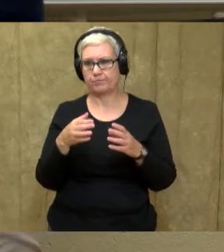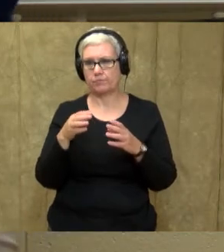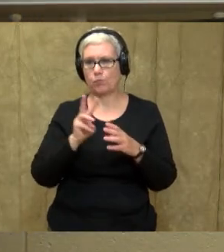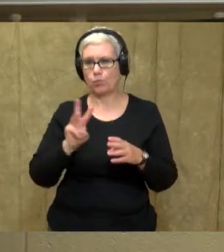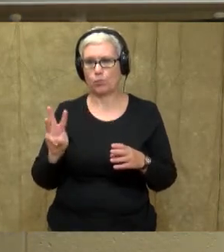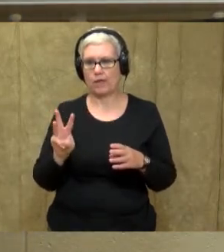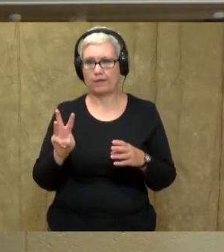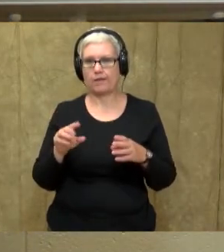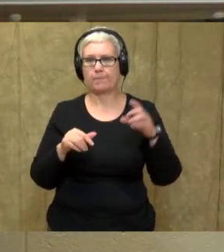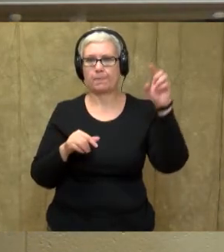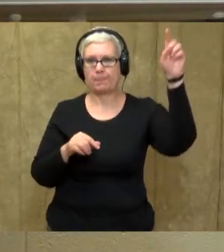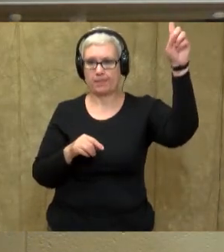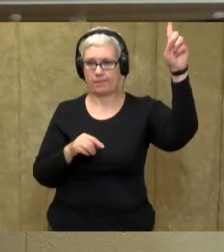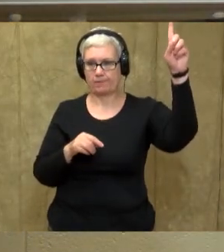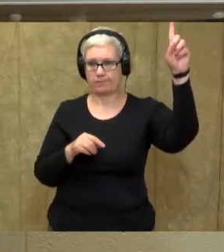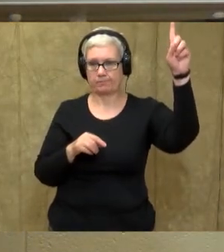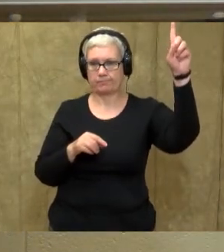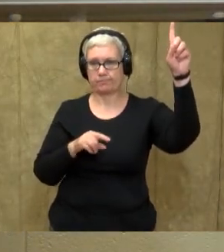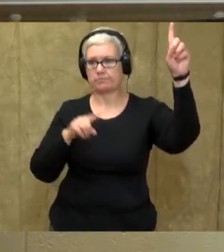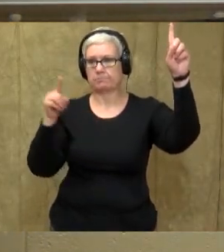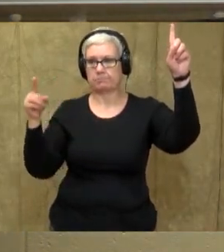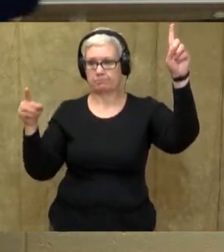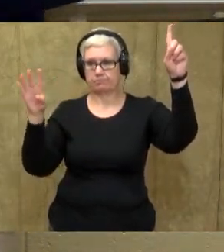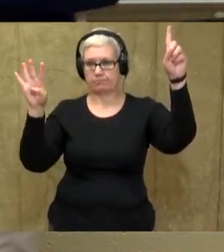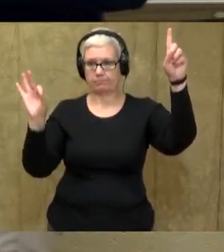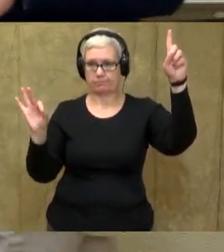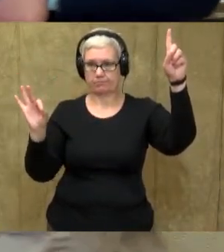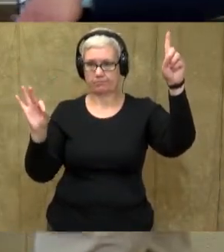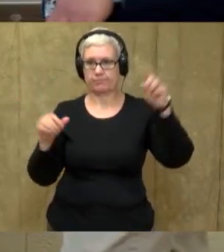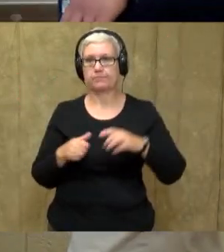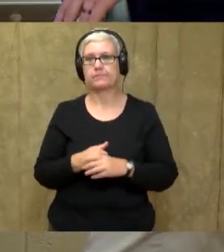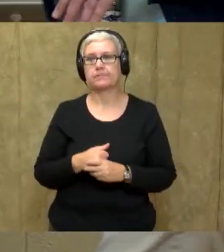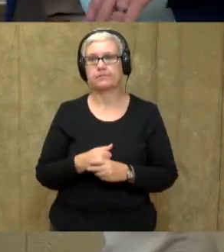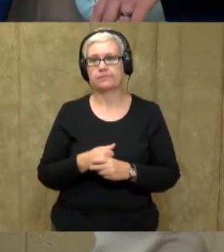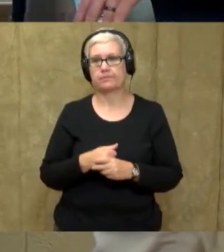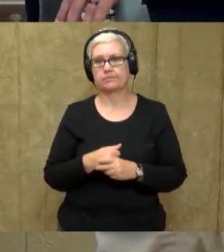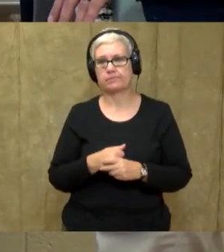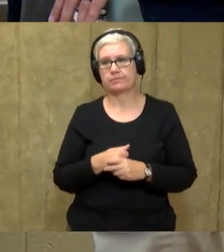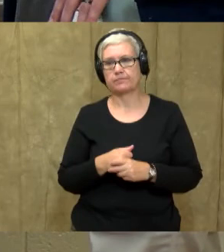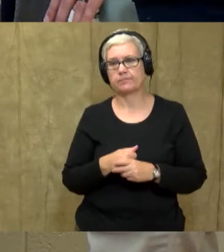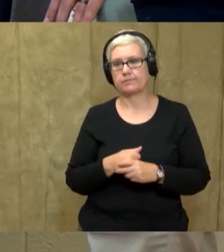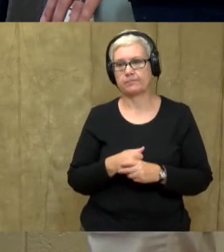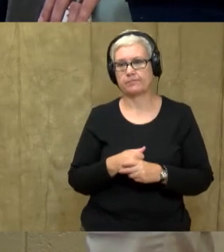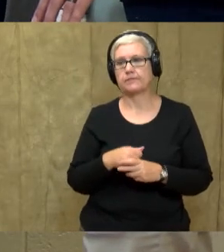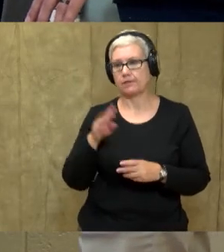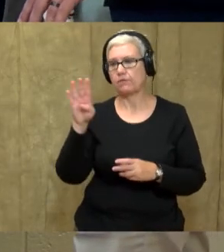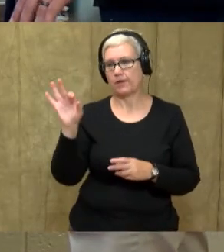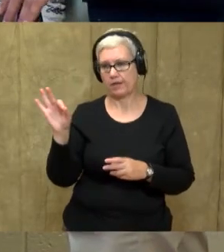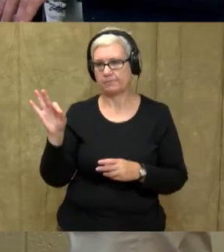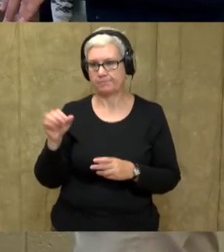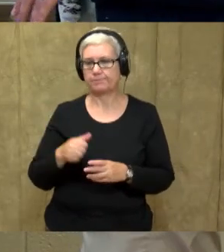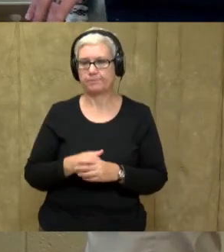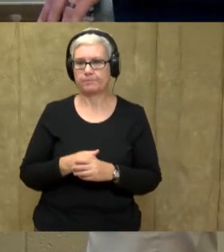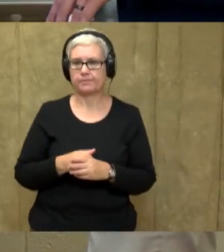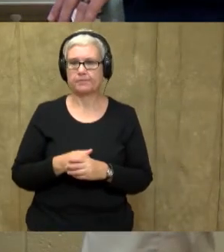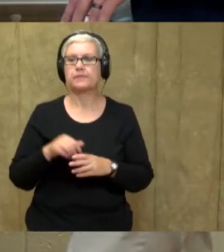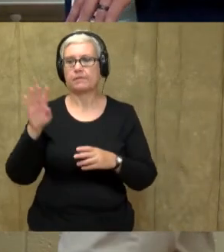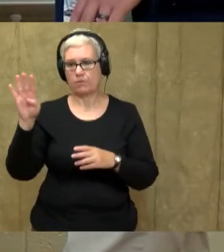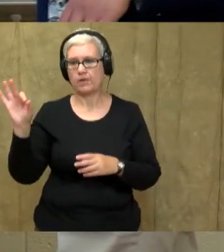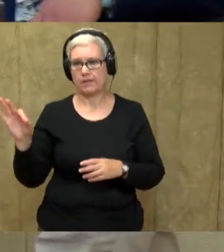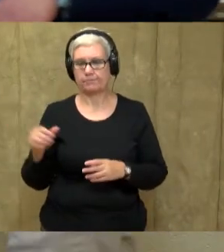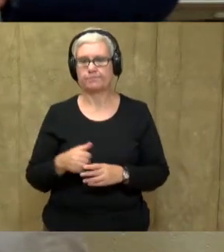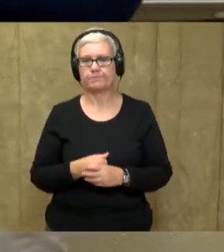you to notice is that if I have a length of 1, if we go back to this previous screen, then my width is therefore 49 and my area